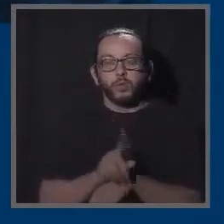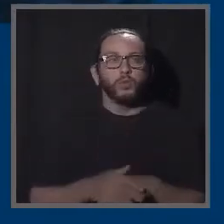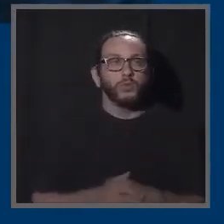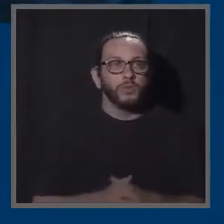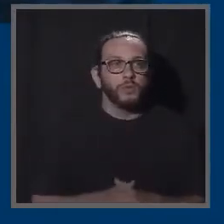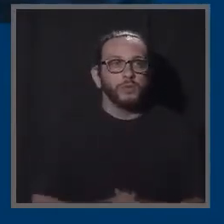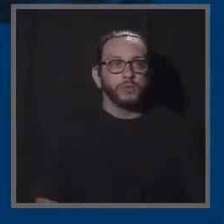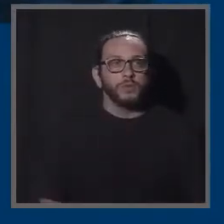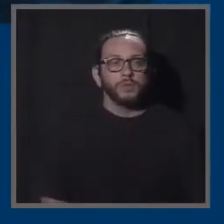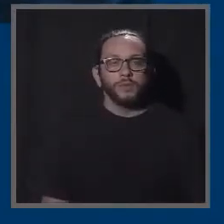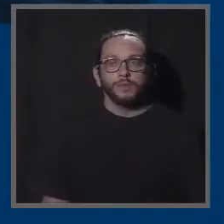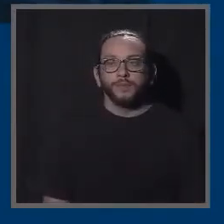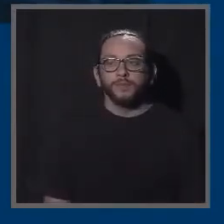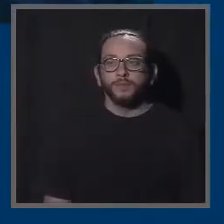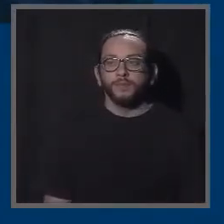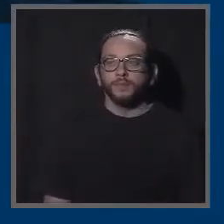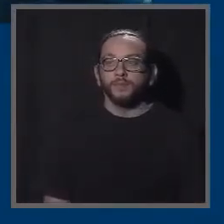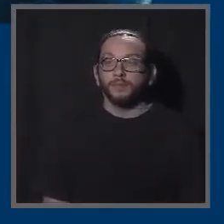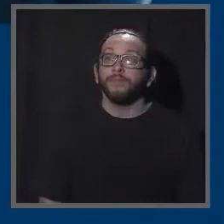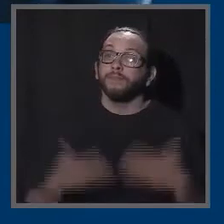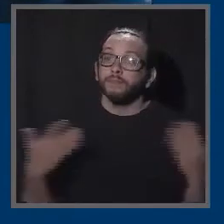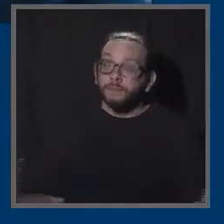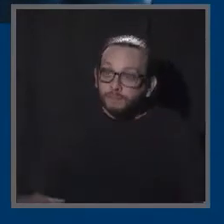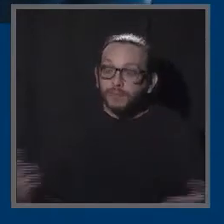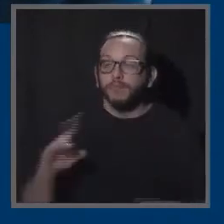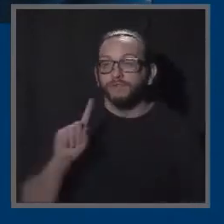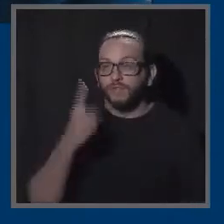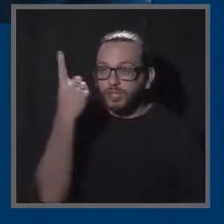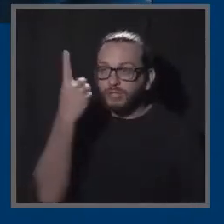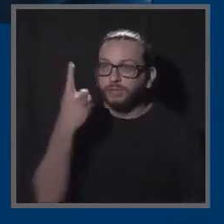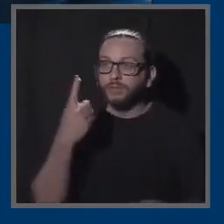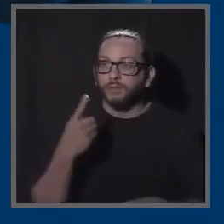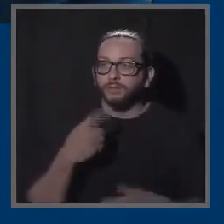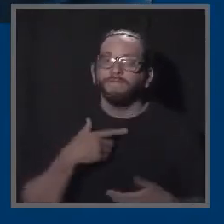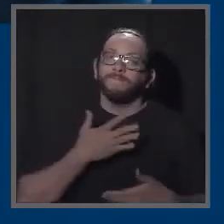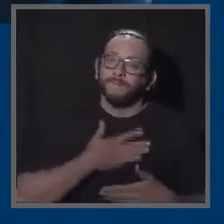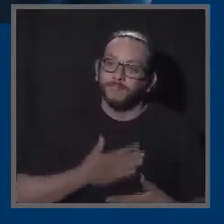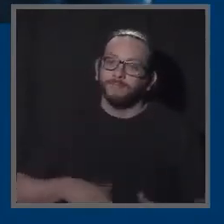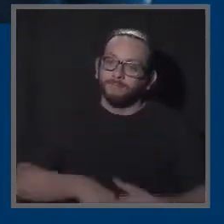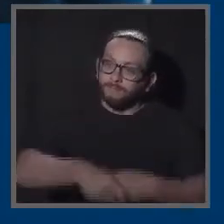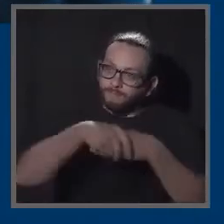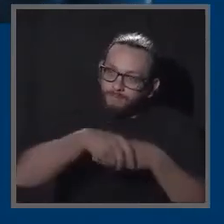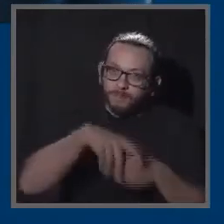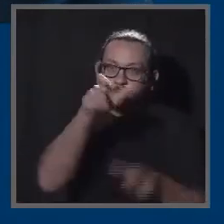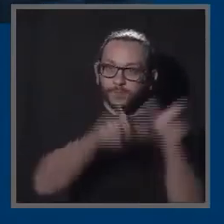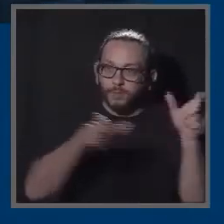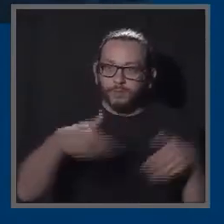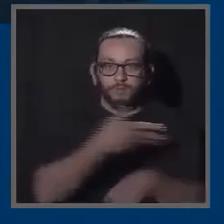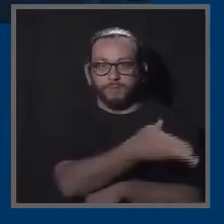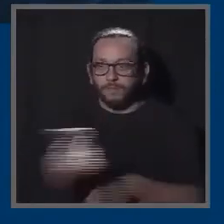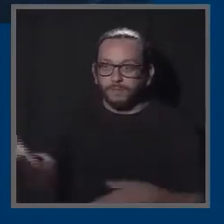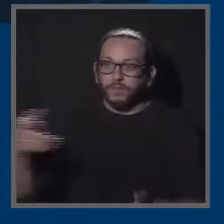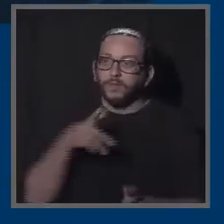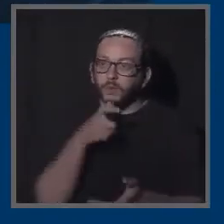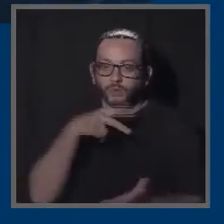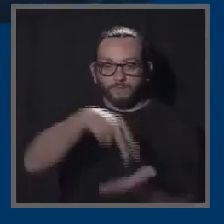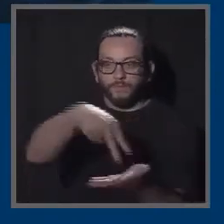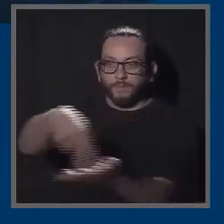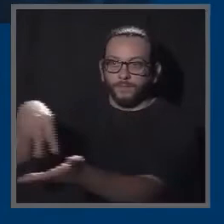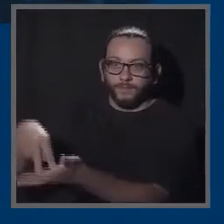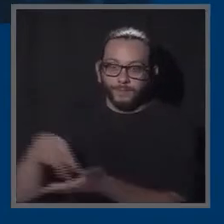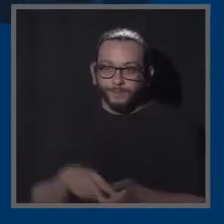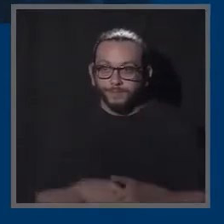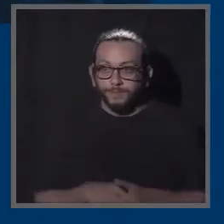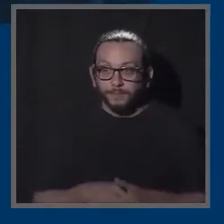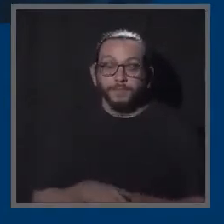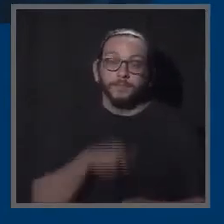So, primeiro, em primeiro lugar, cumprimentar todos os presentes. All of you present here,